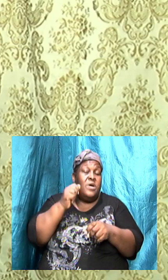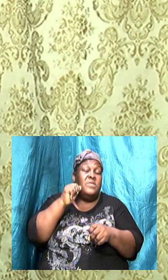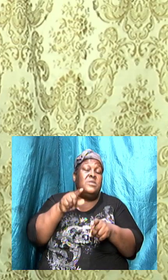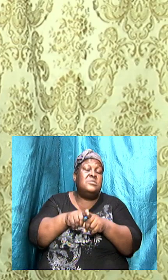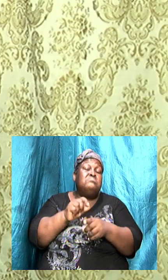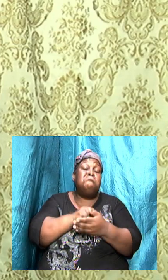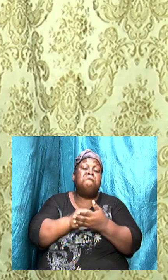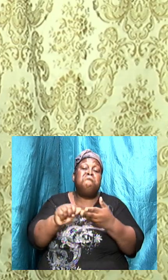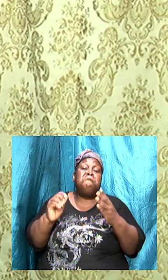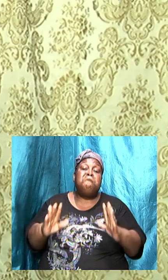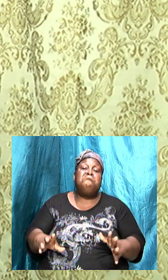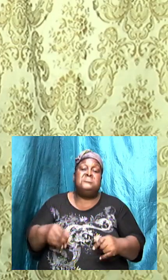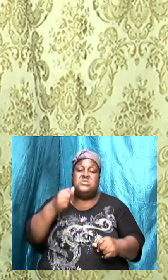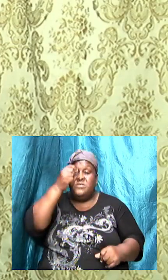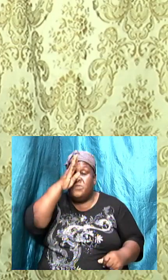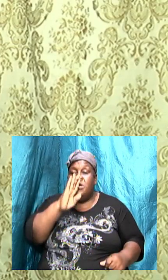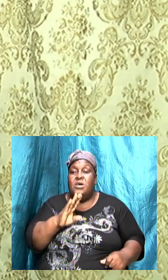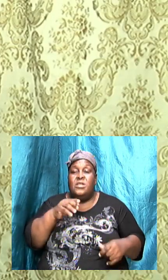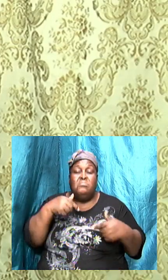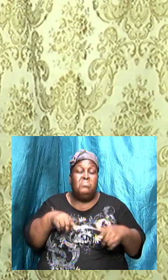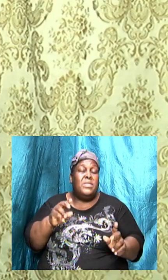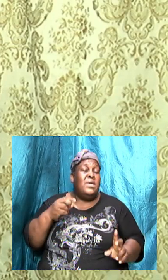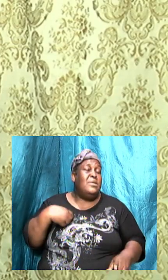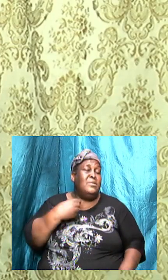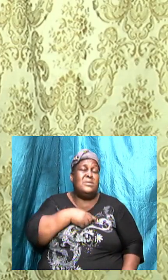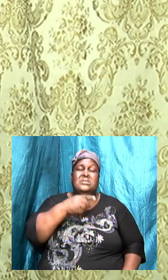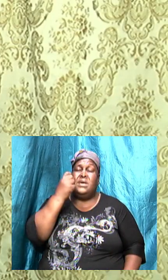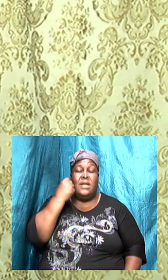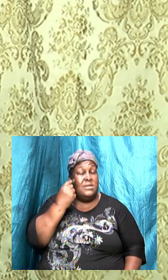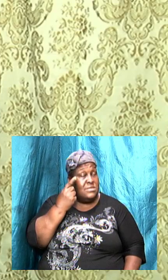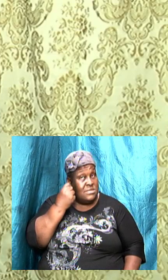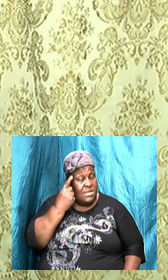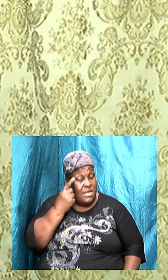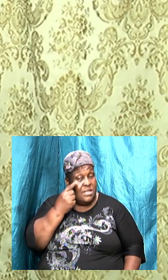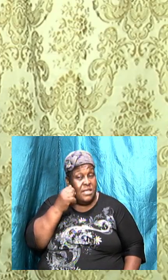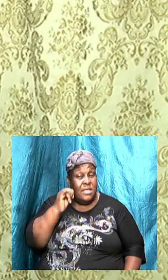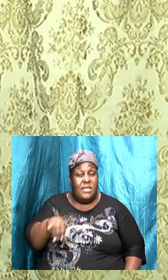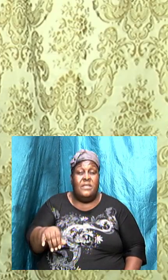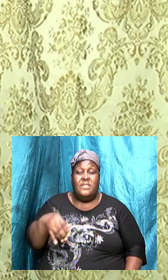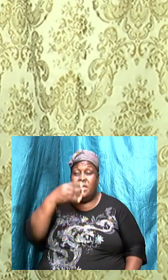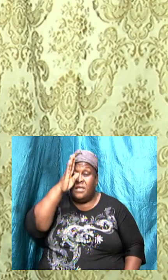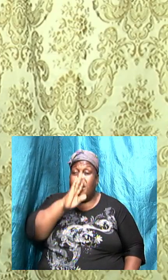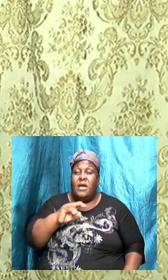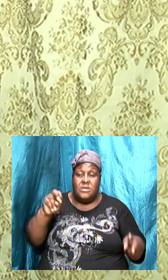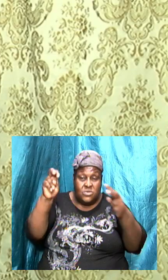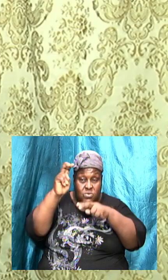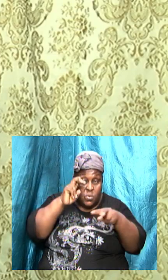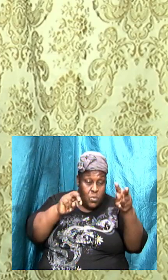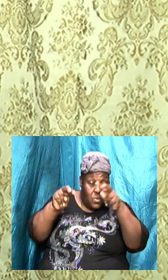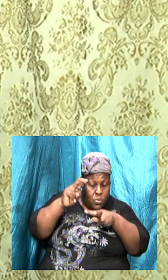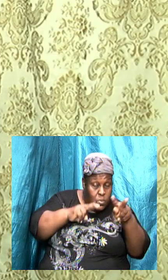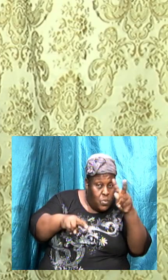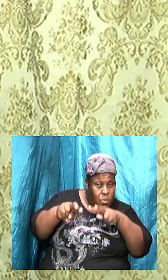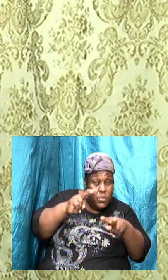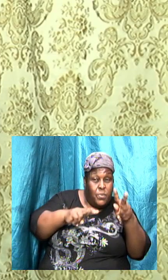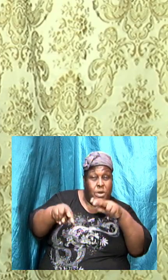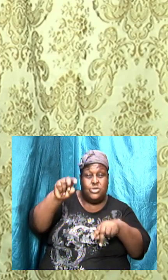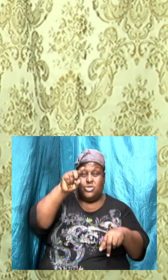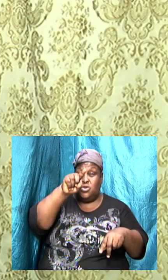us understand that He's watching you. He's watching